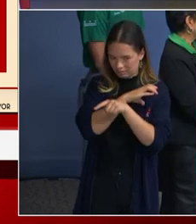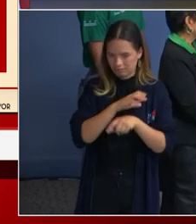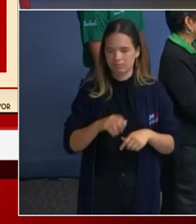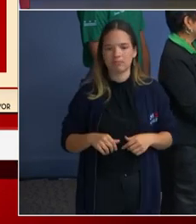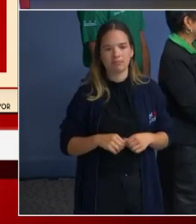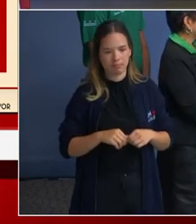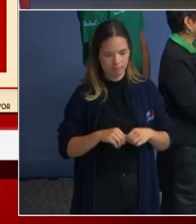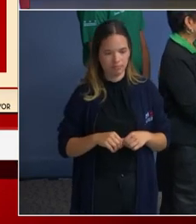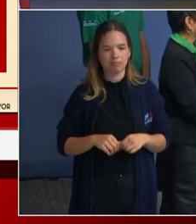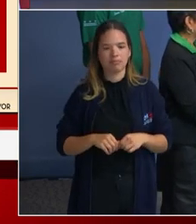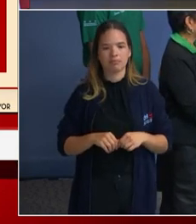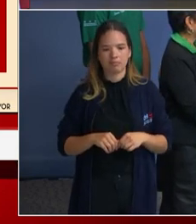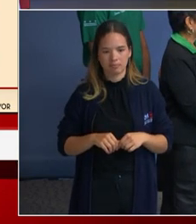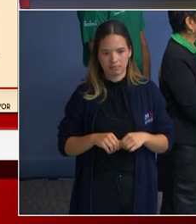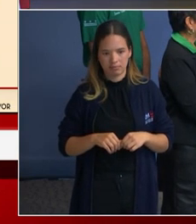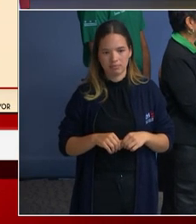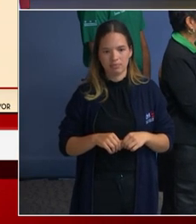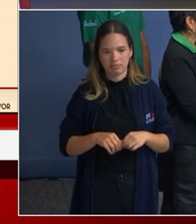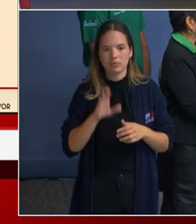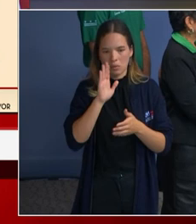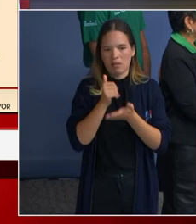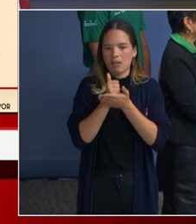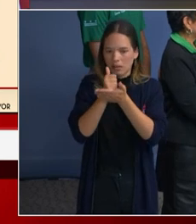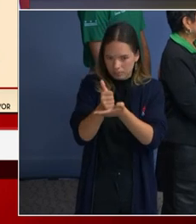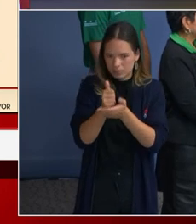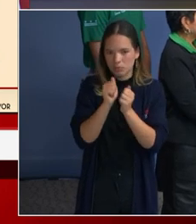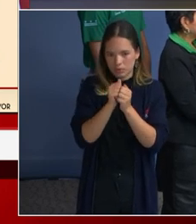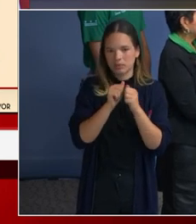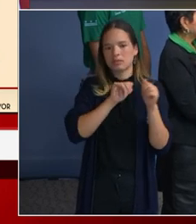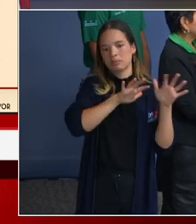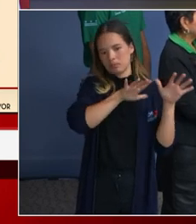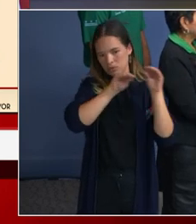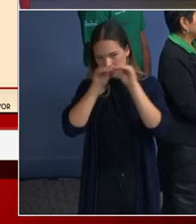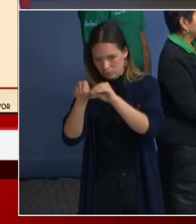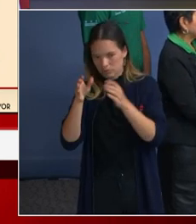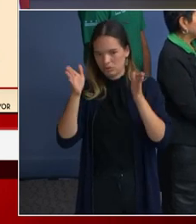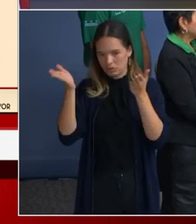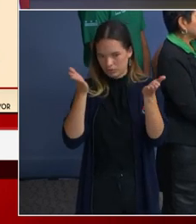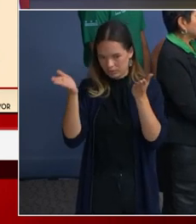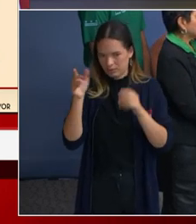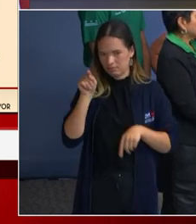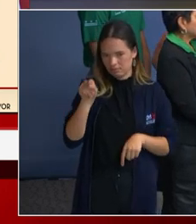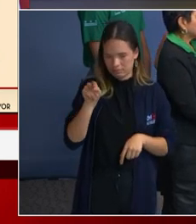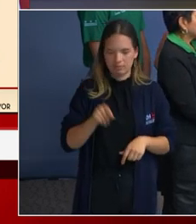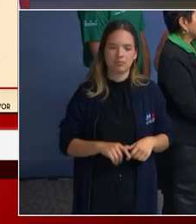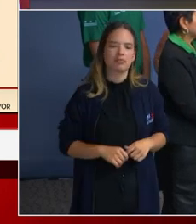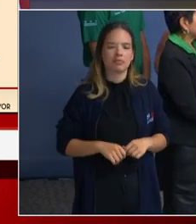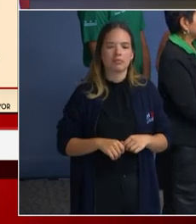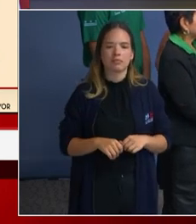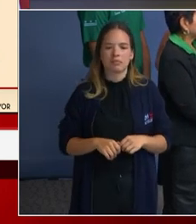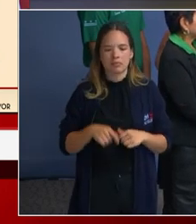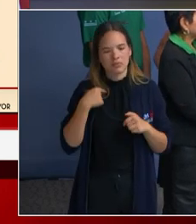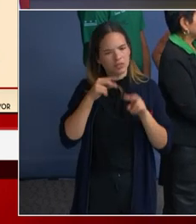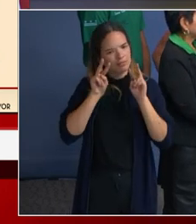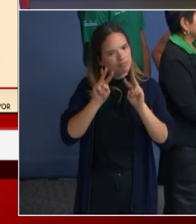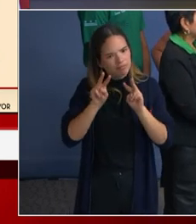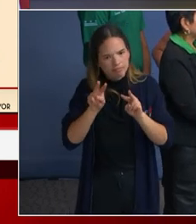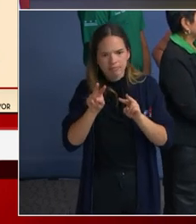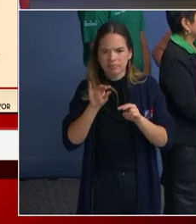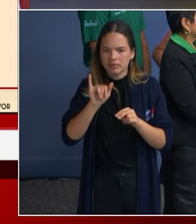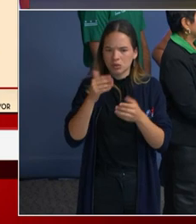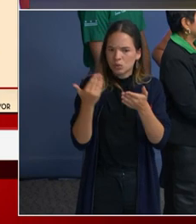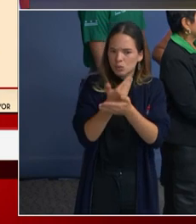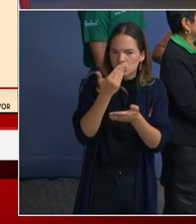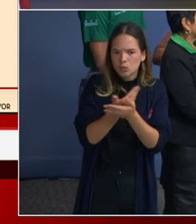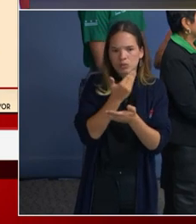services provisions. So we look forward to beginning this next chapter in our